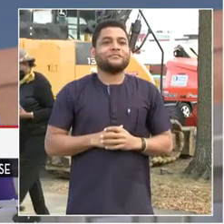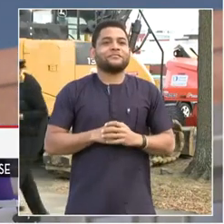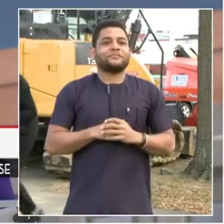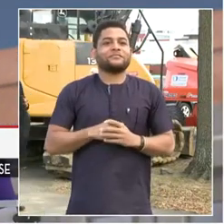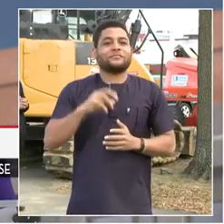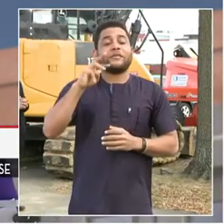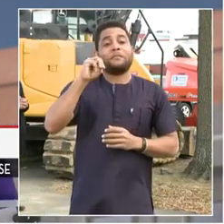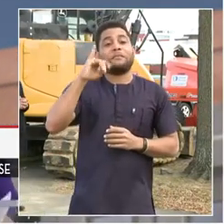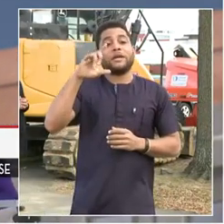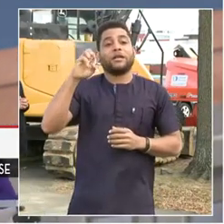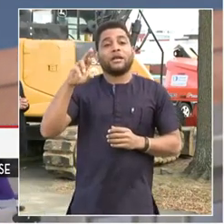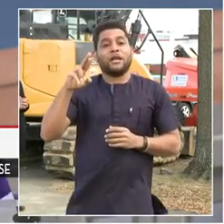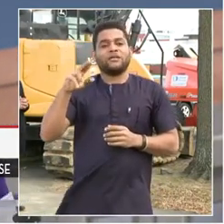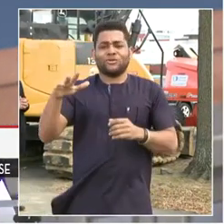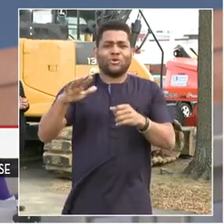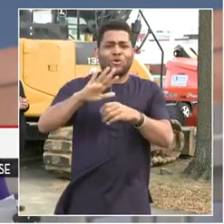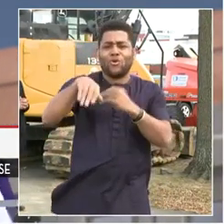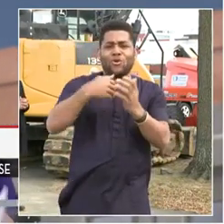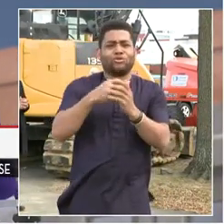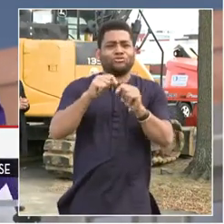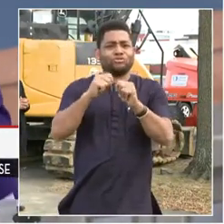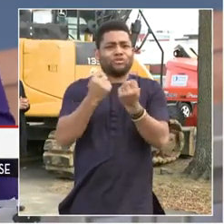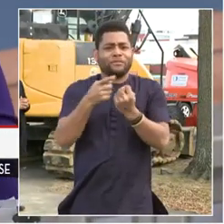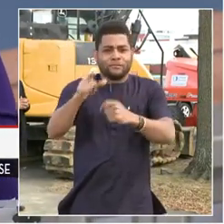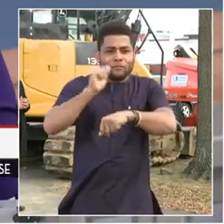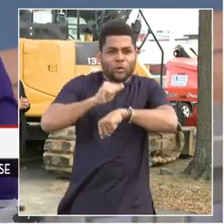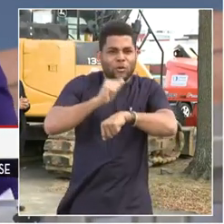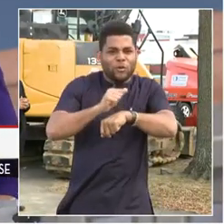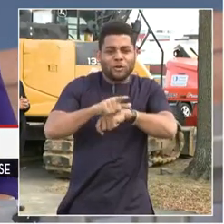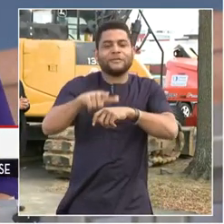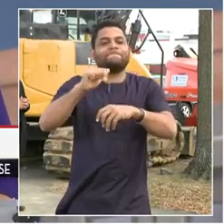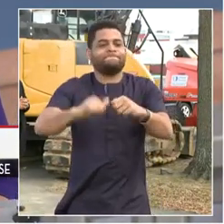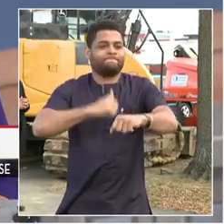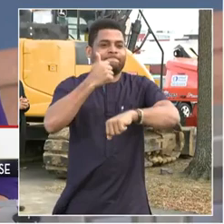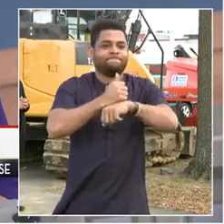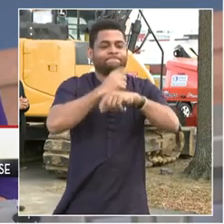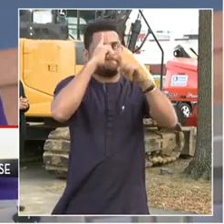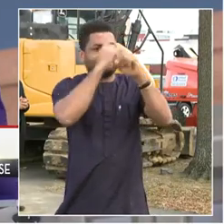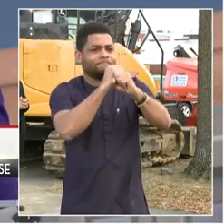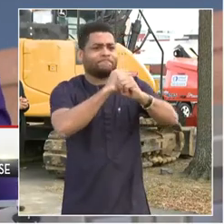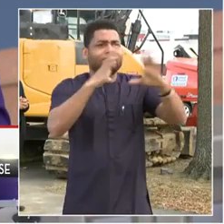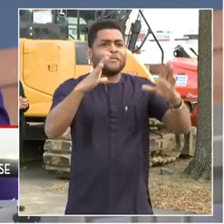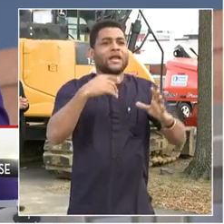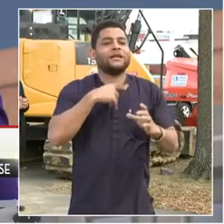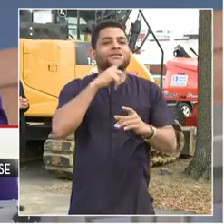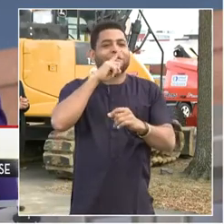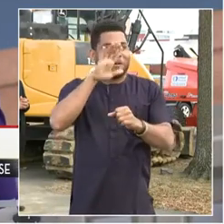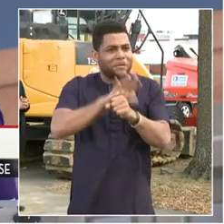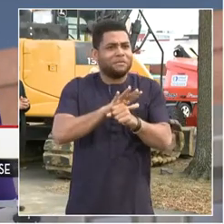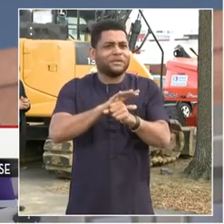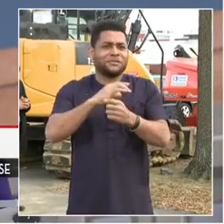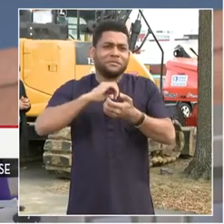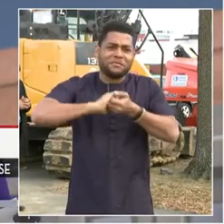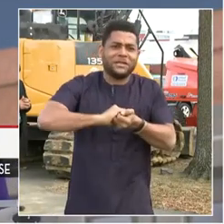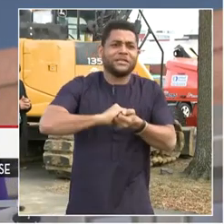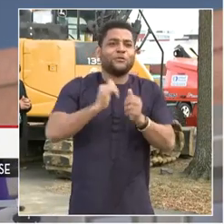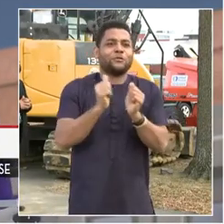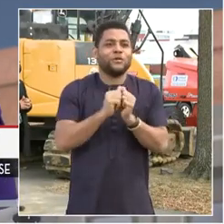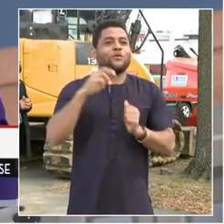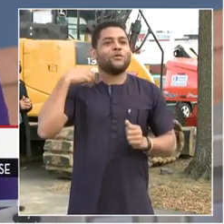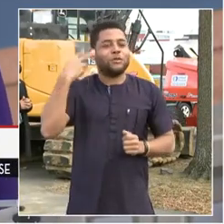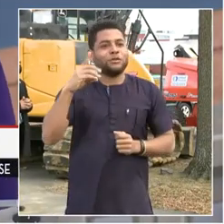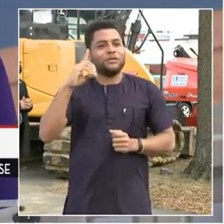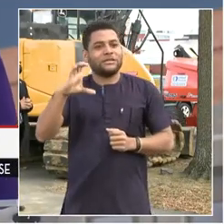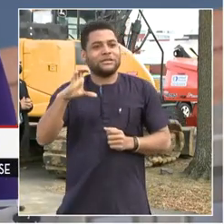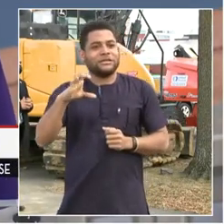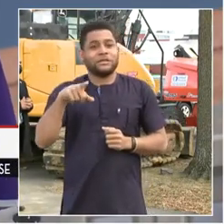their entire team for having the vision and commitment to partner with the district. They are the national experts